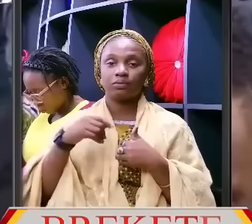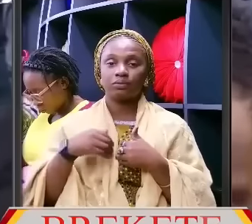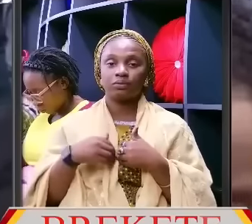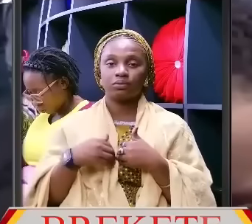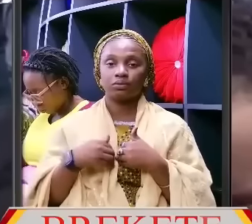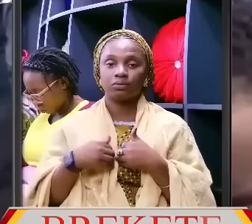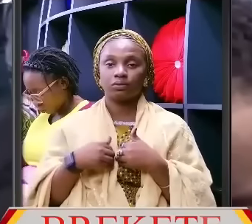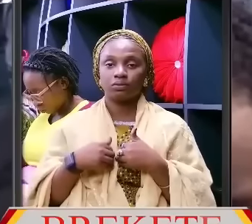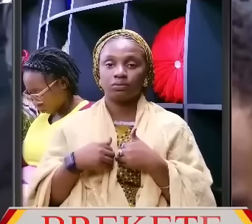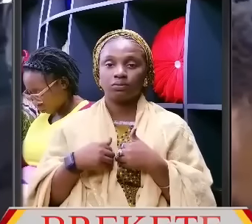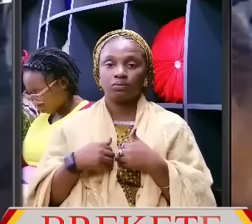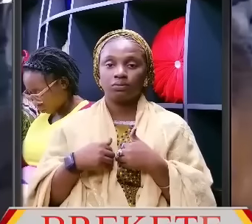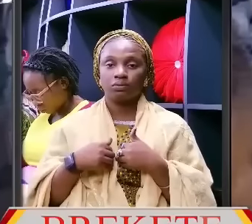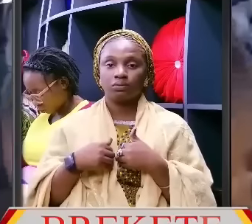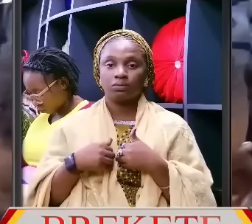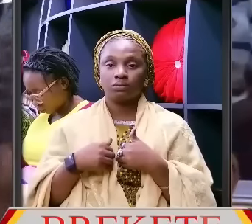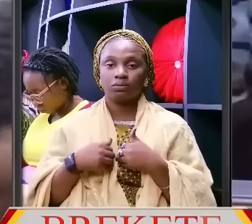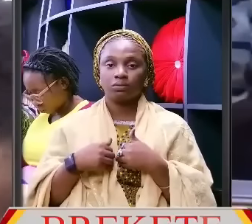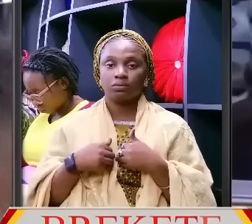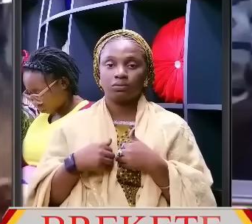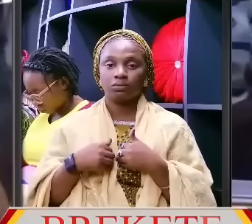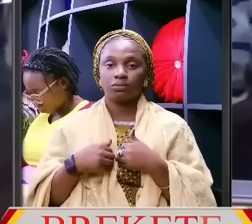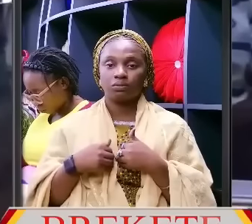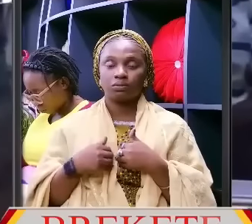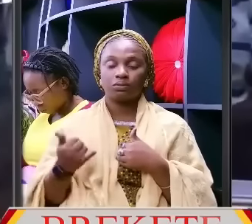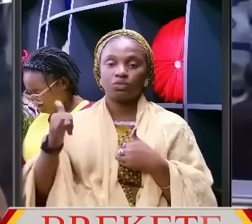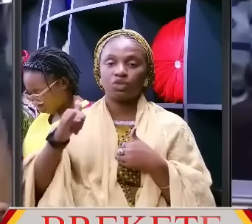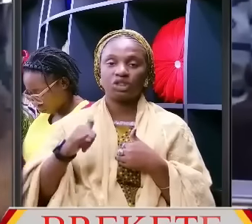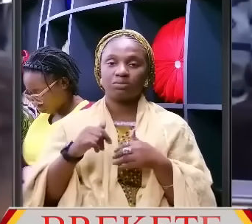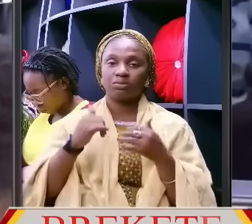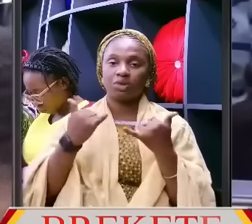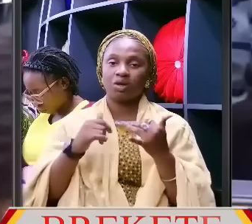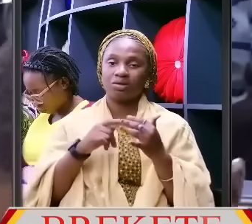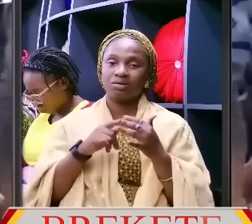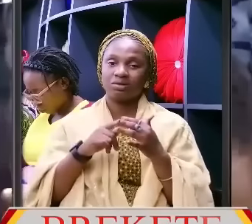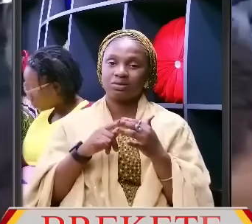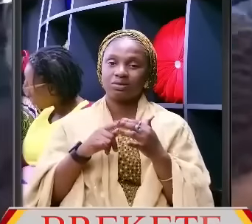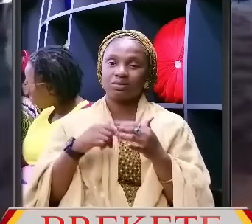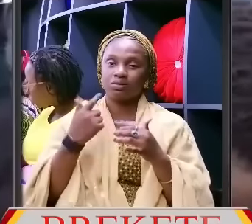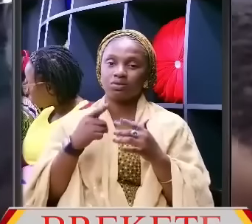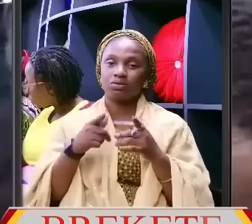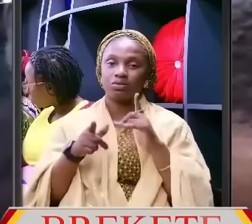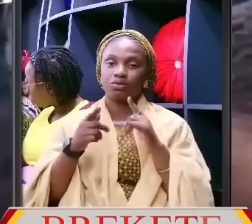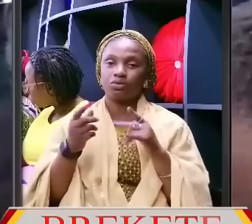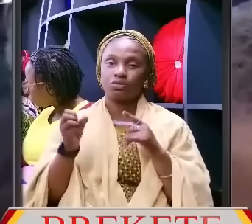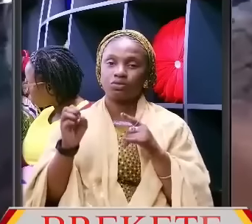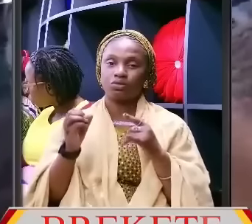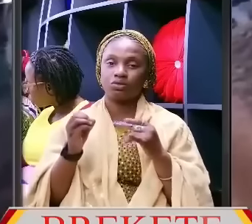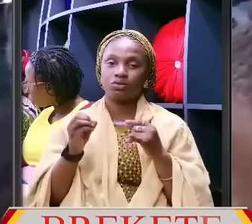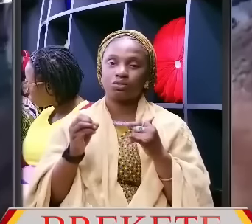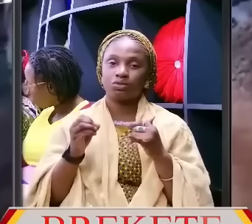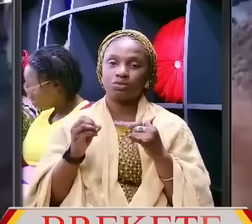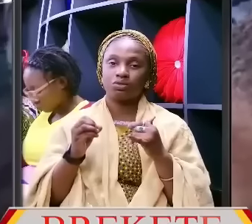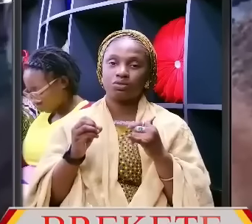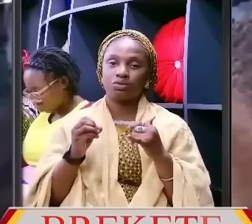2005. Only my senior brother there has no need. Then he now said there is no need. Who talks so?